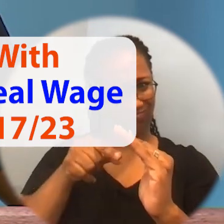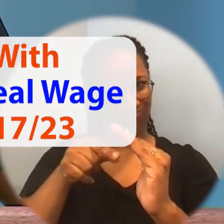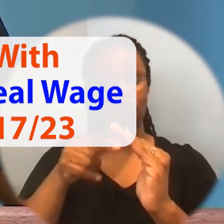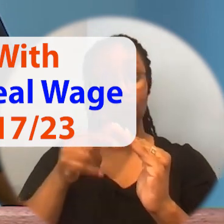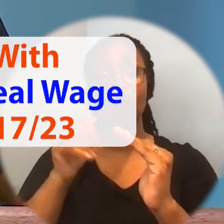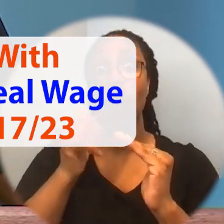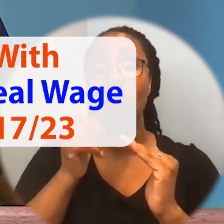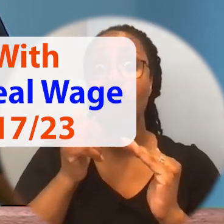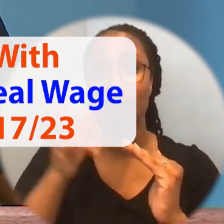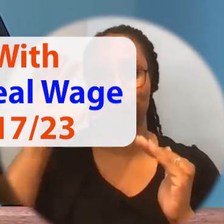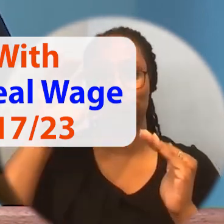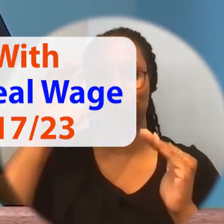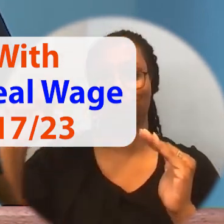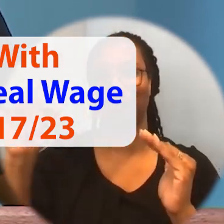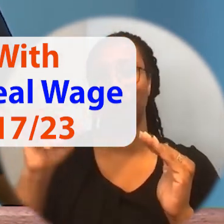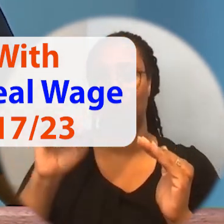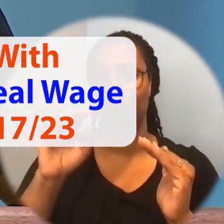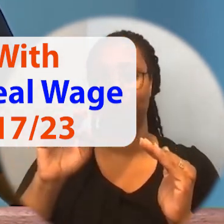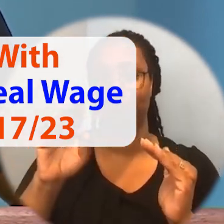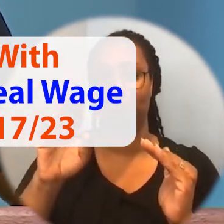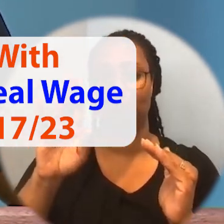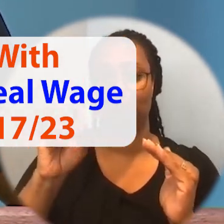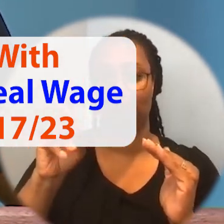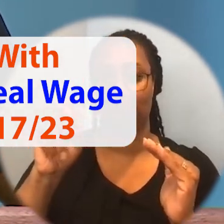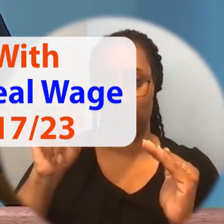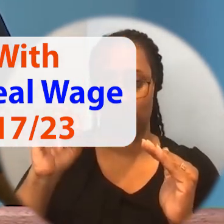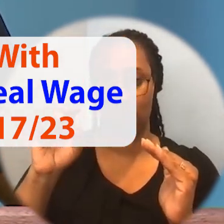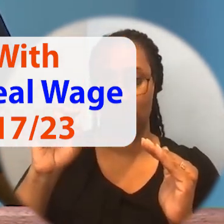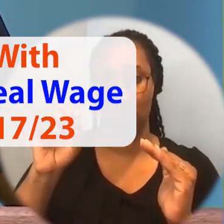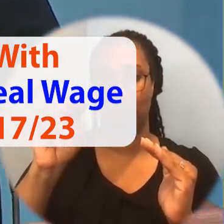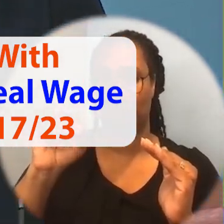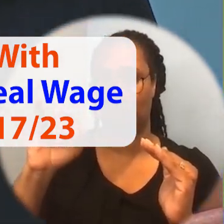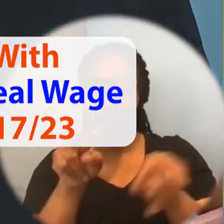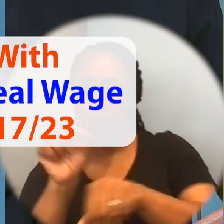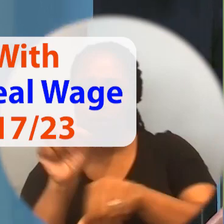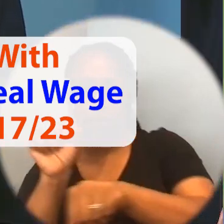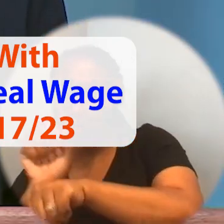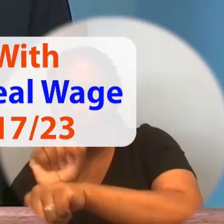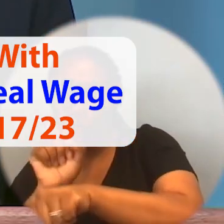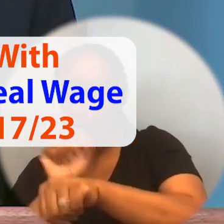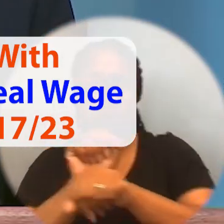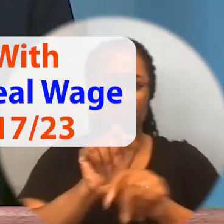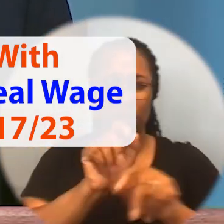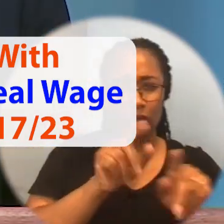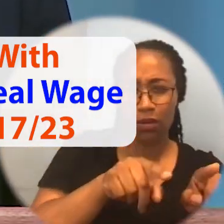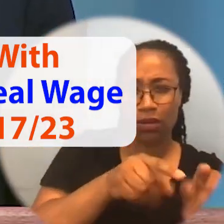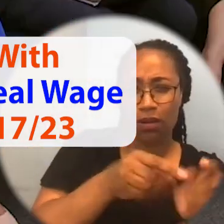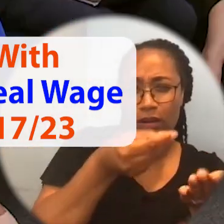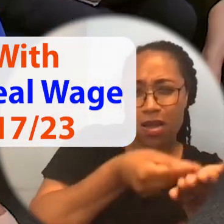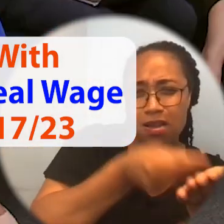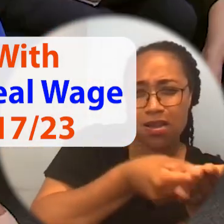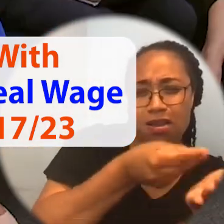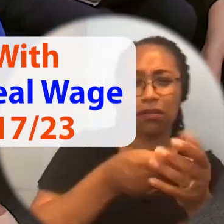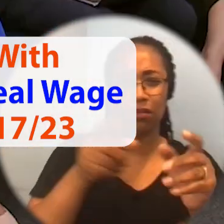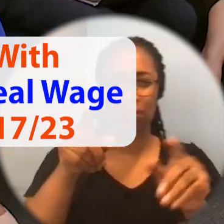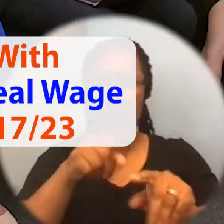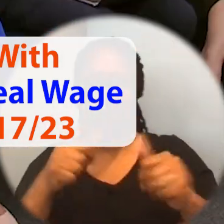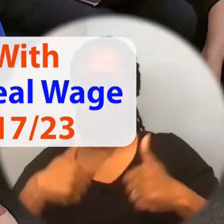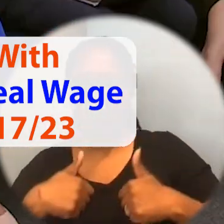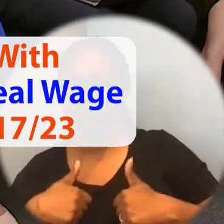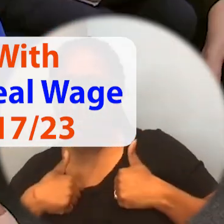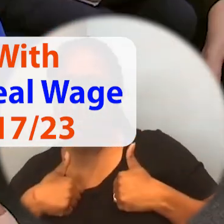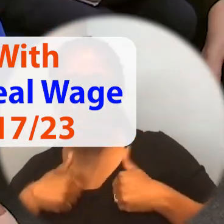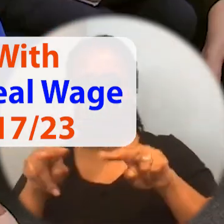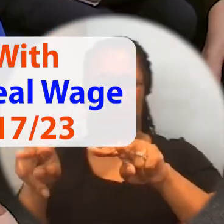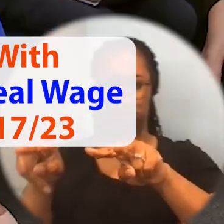that Bidenomics has been really helpful. Are you going to share that information with Twitter, given the judicial?